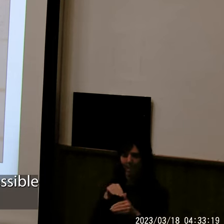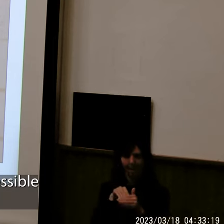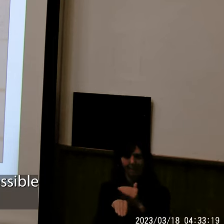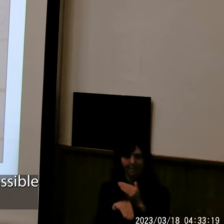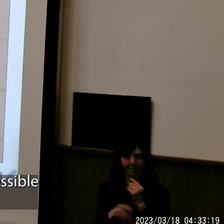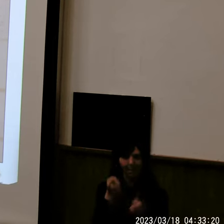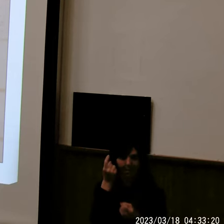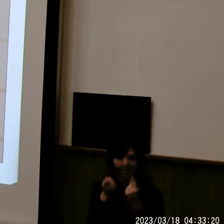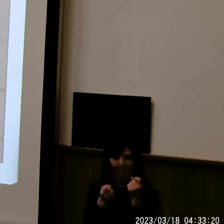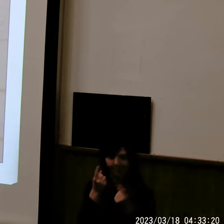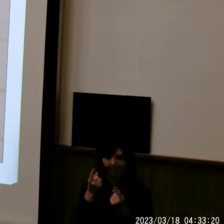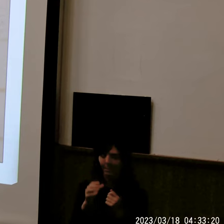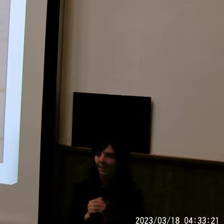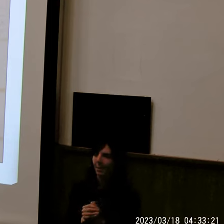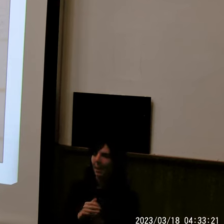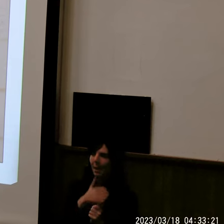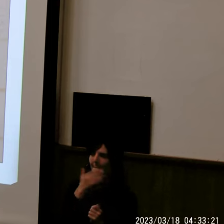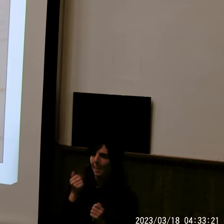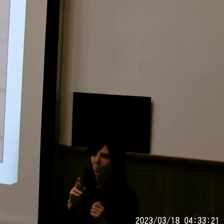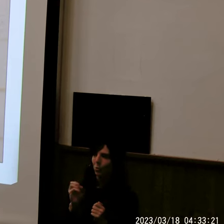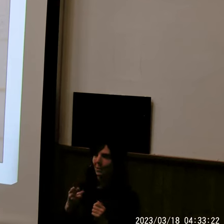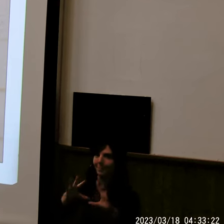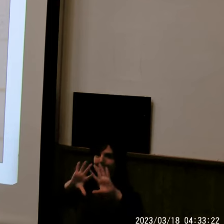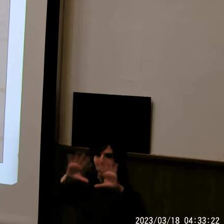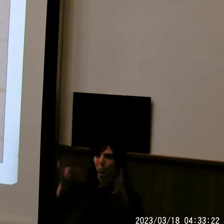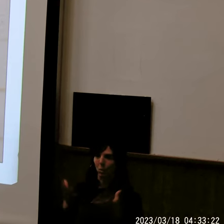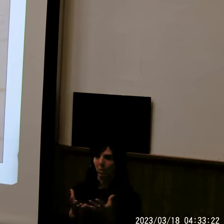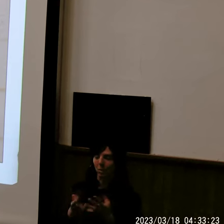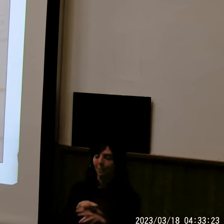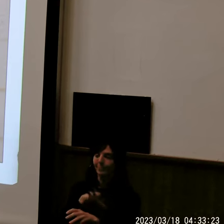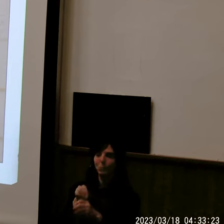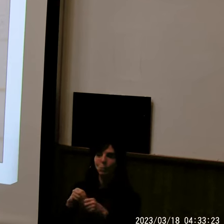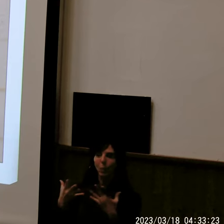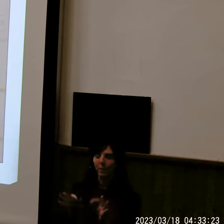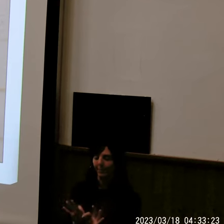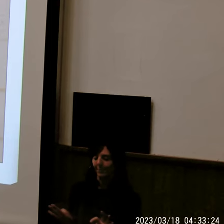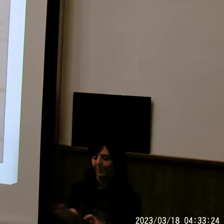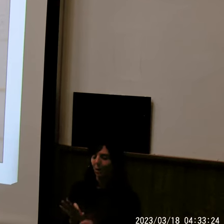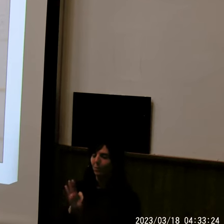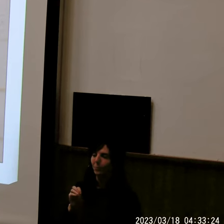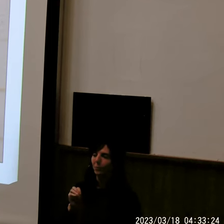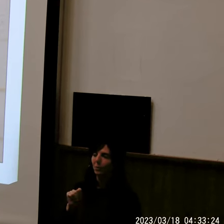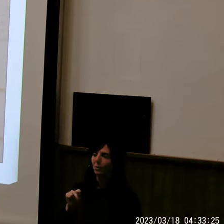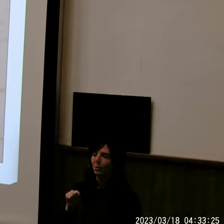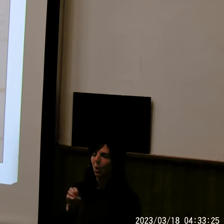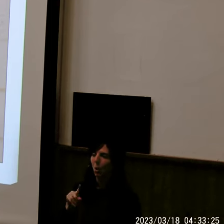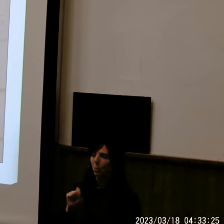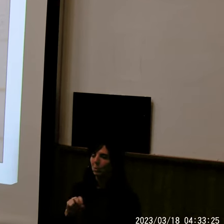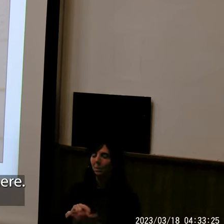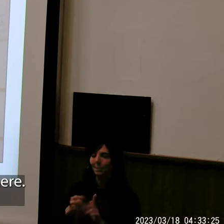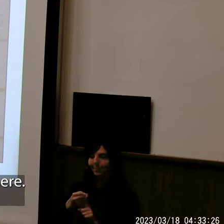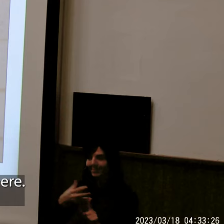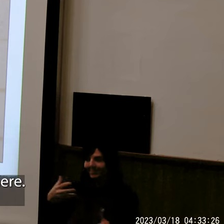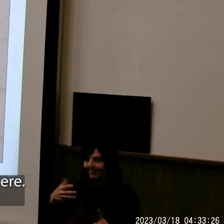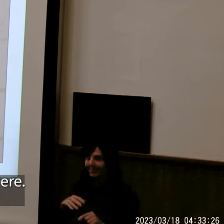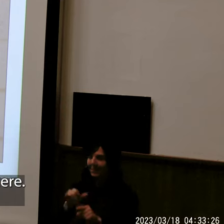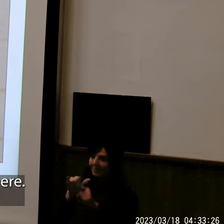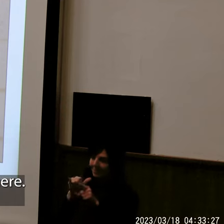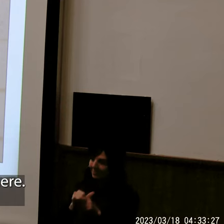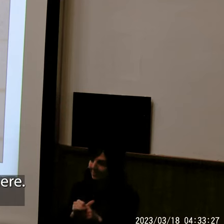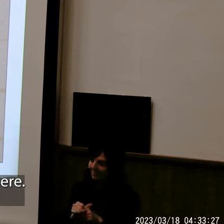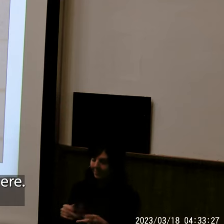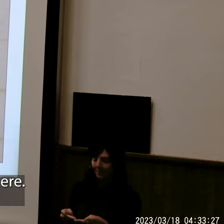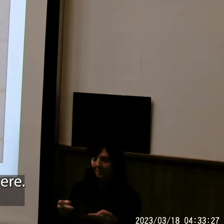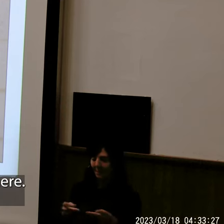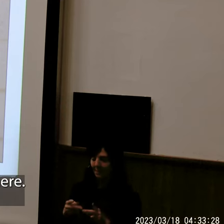to more kind of richly animate the world, the game includes footnotes that explain certain terms and places. And so that's what you're seeing